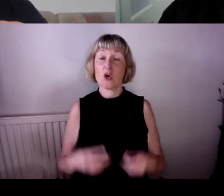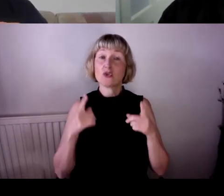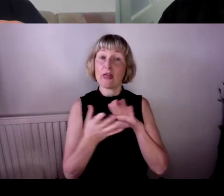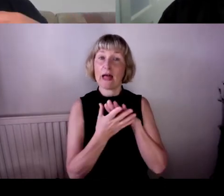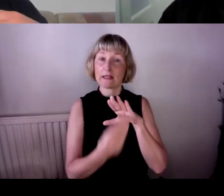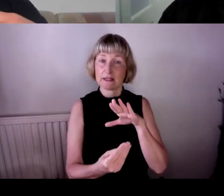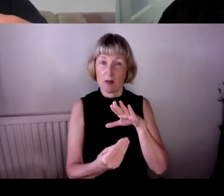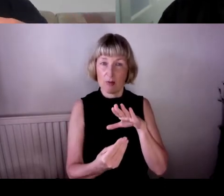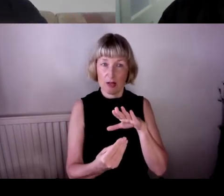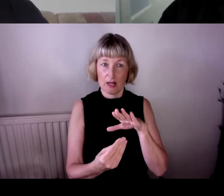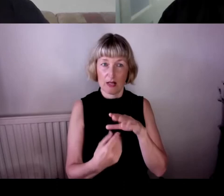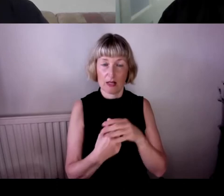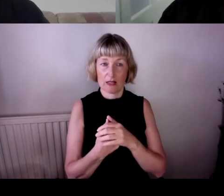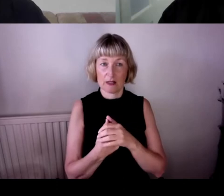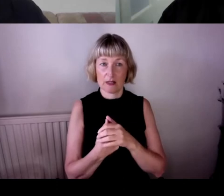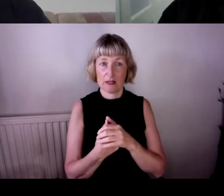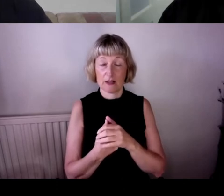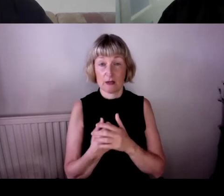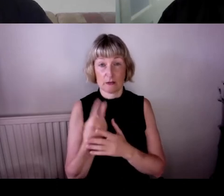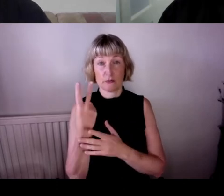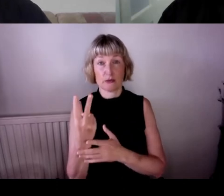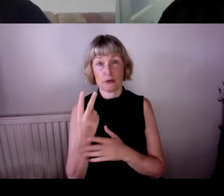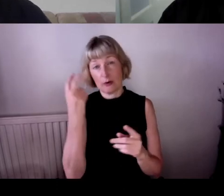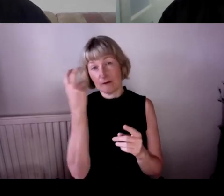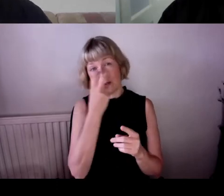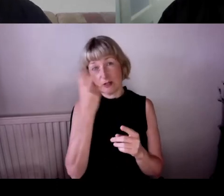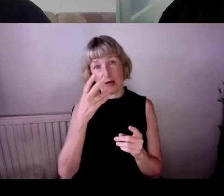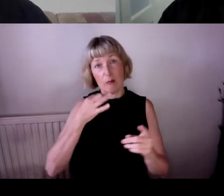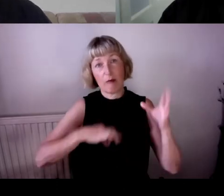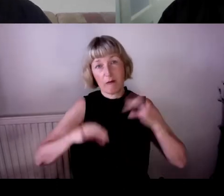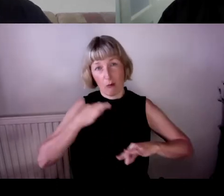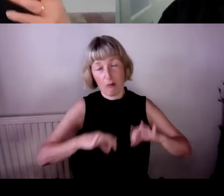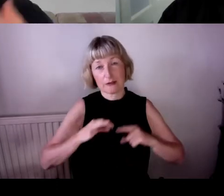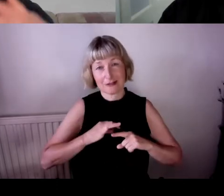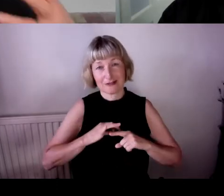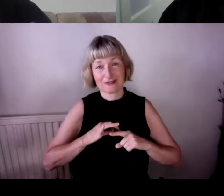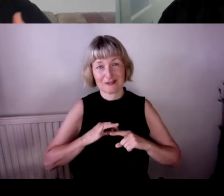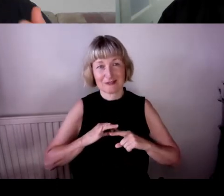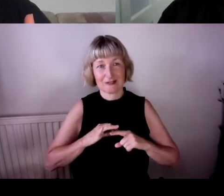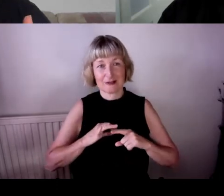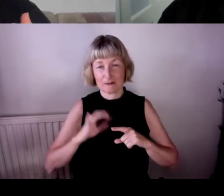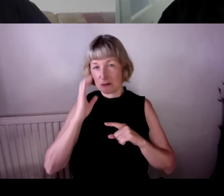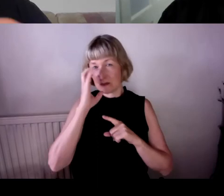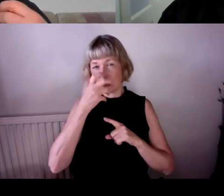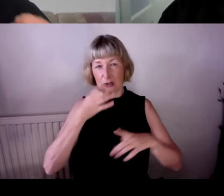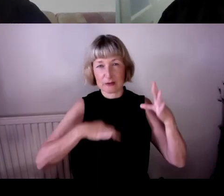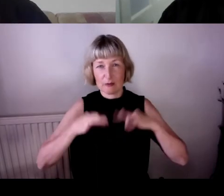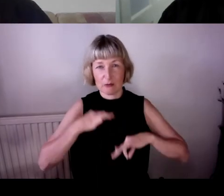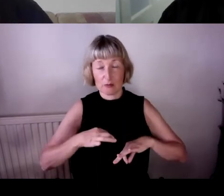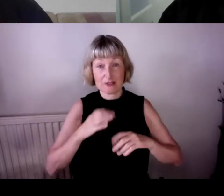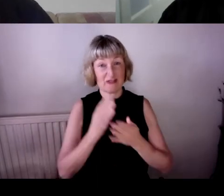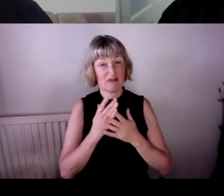had that was Emilia Carvalho. And you can see how the description is